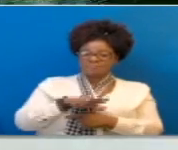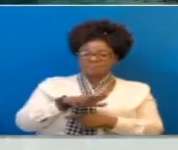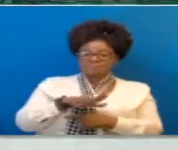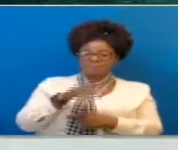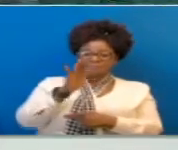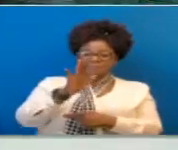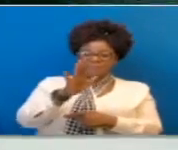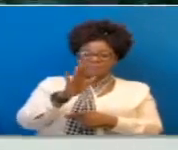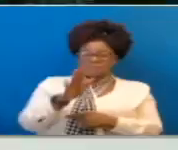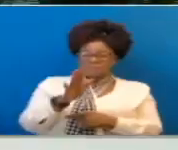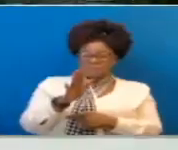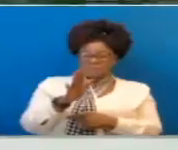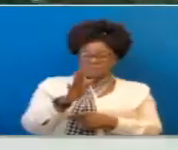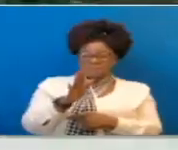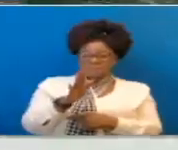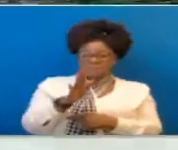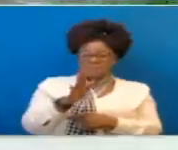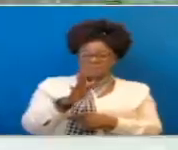marriage.